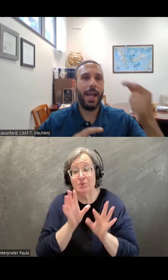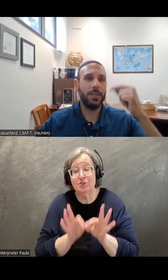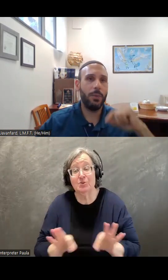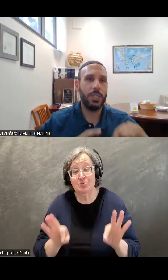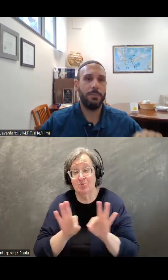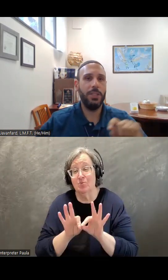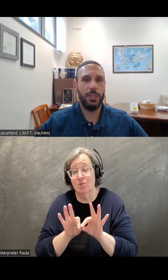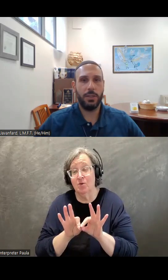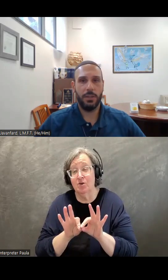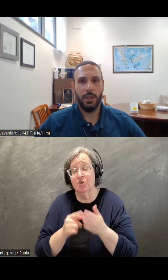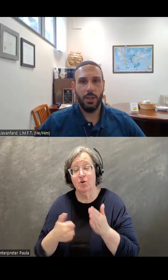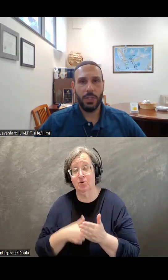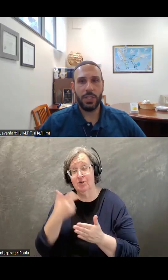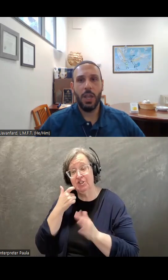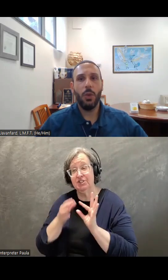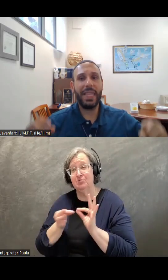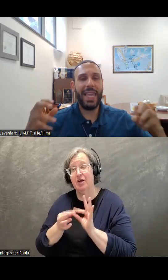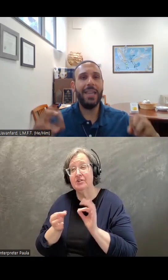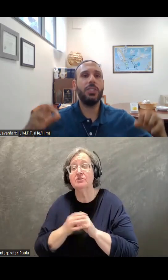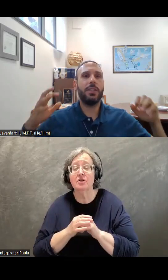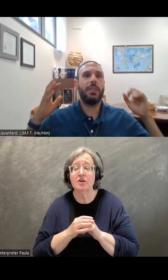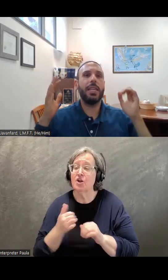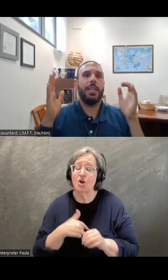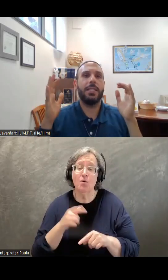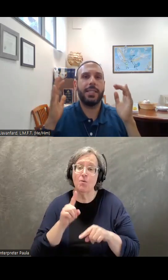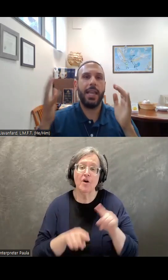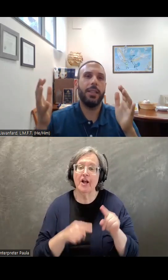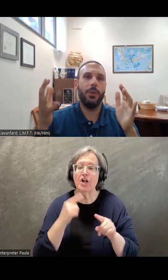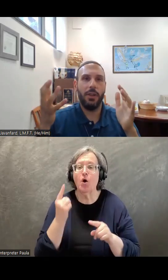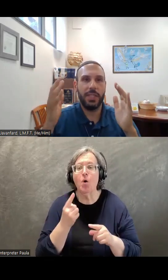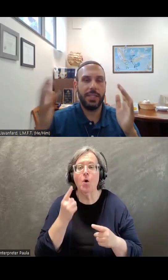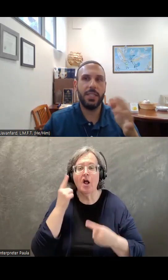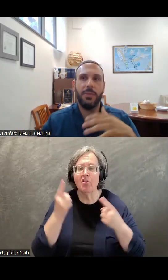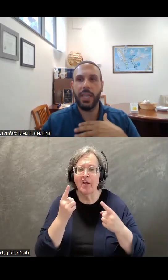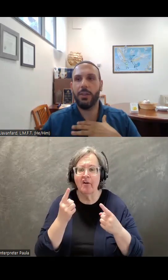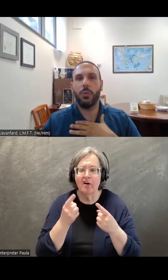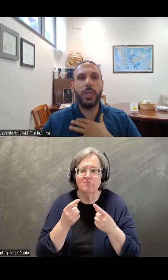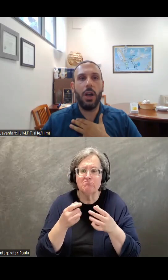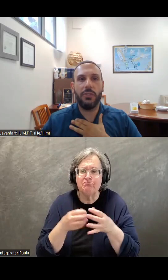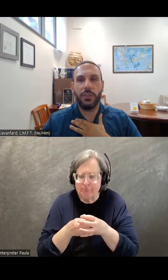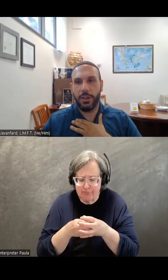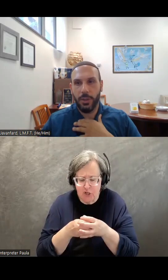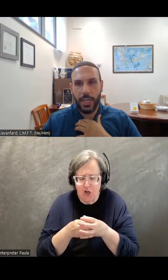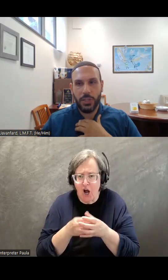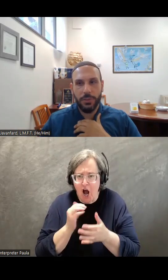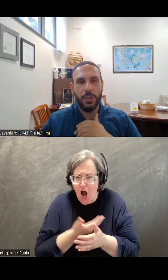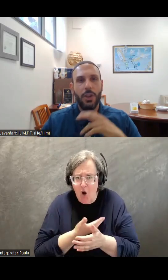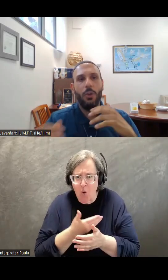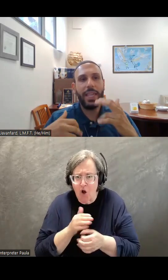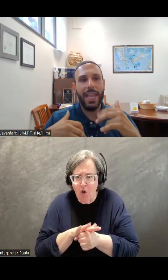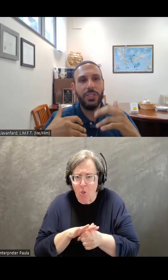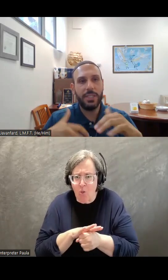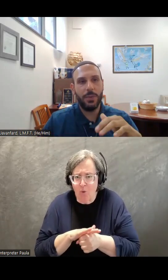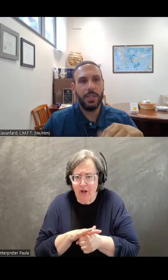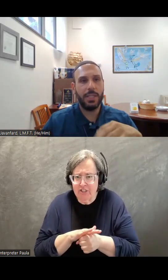go back to what we just mentioned, which is we can't just think in a silo of the system of care that we offer at our location.